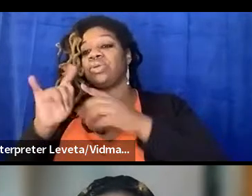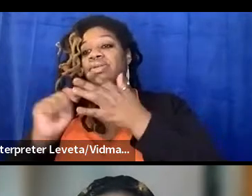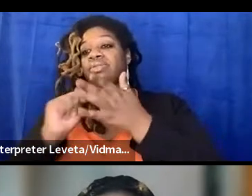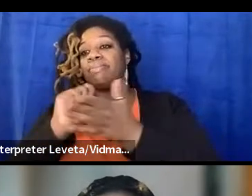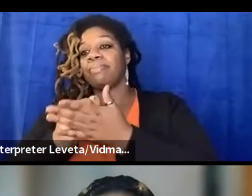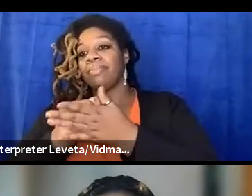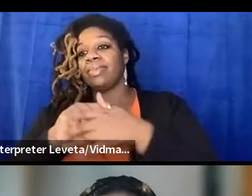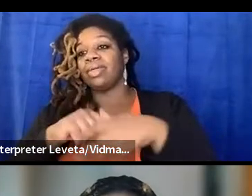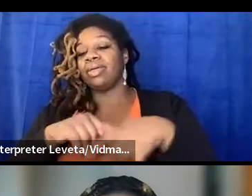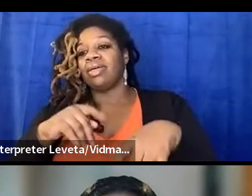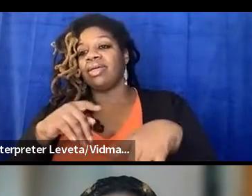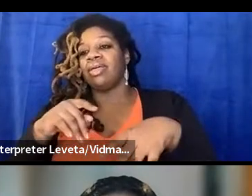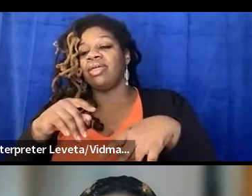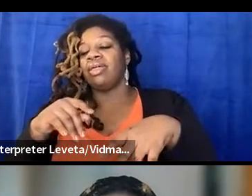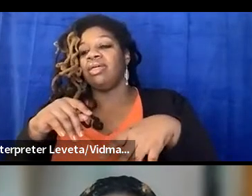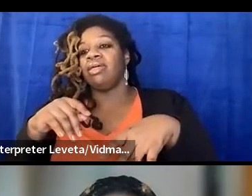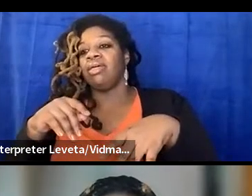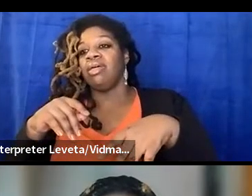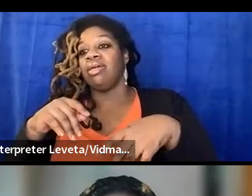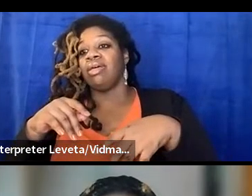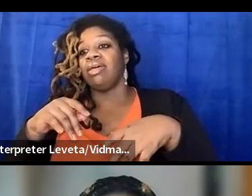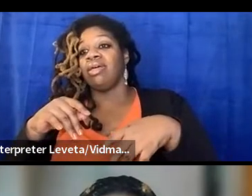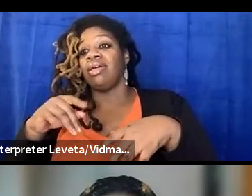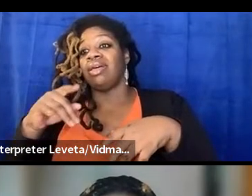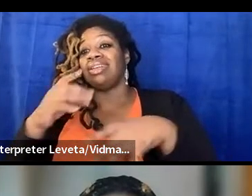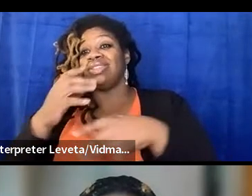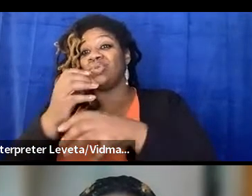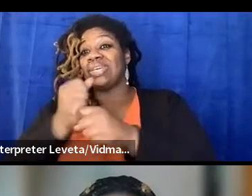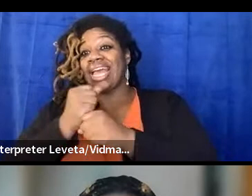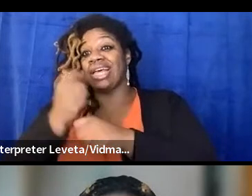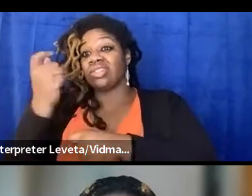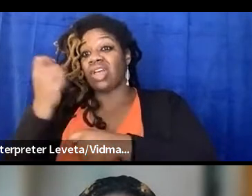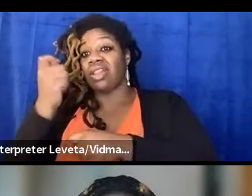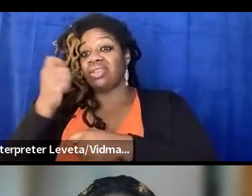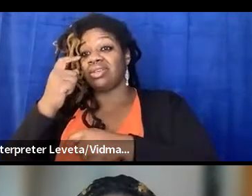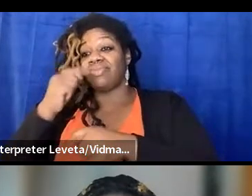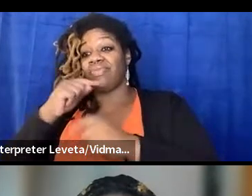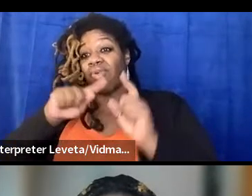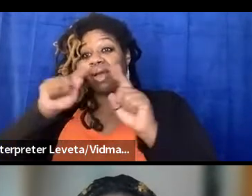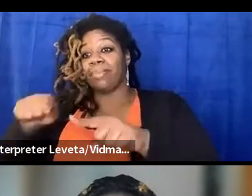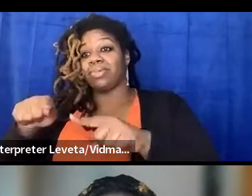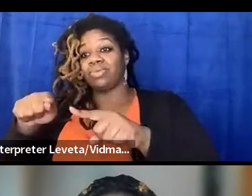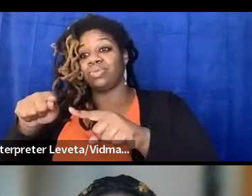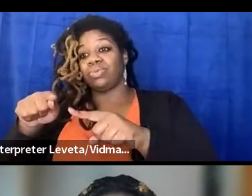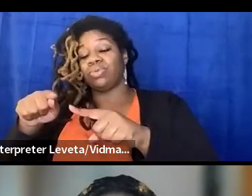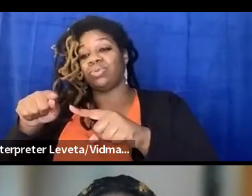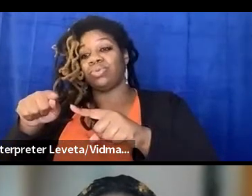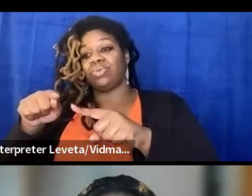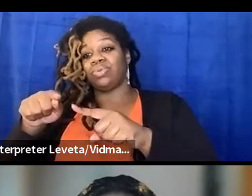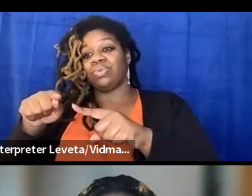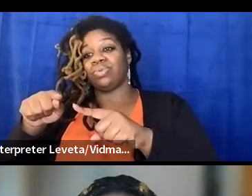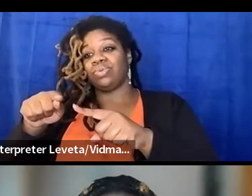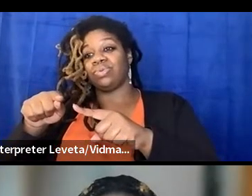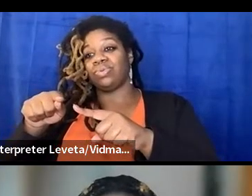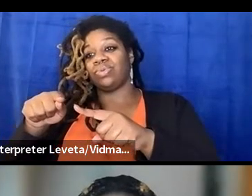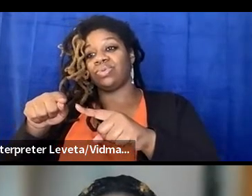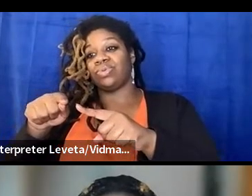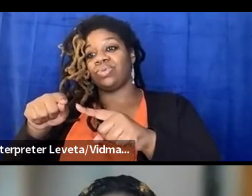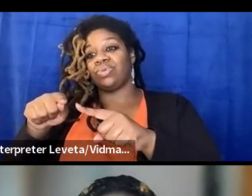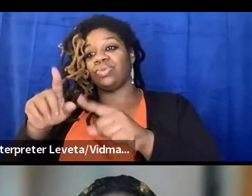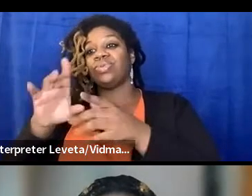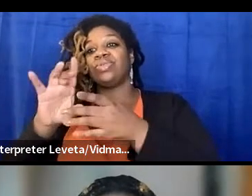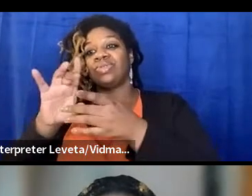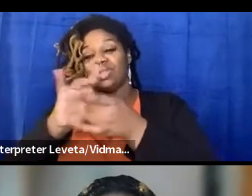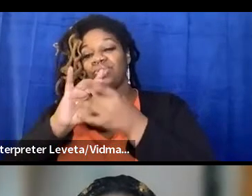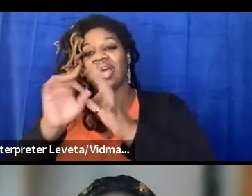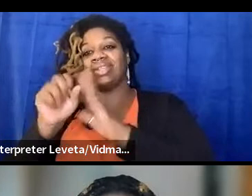the main thing to get scholarships to come to the United States were soccer and track and field. So